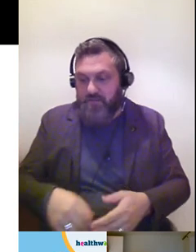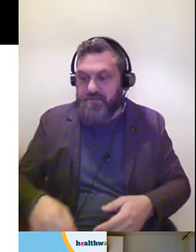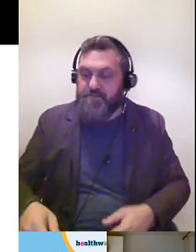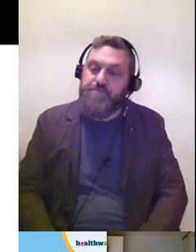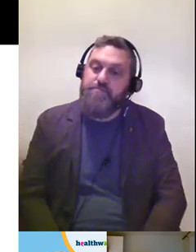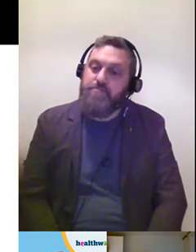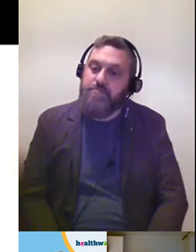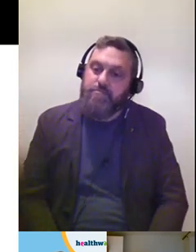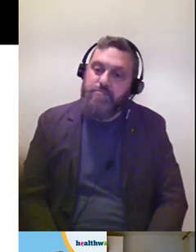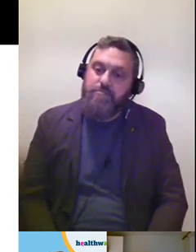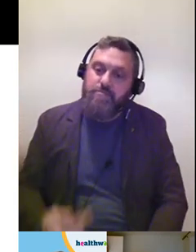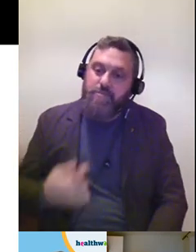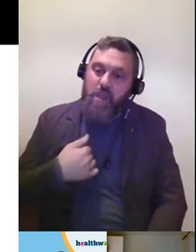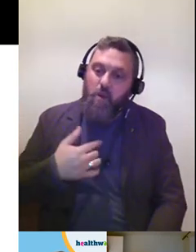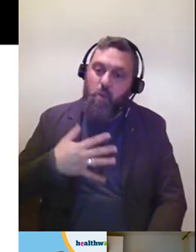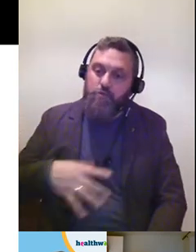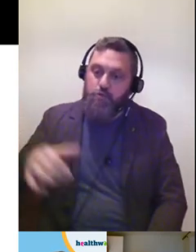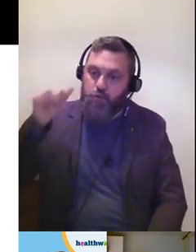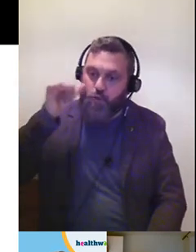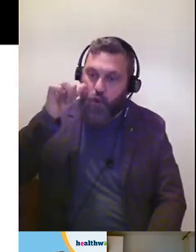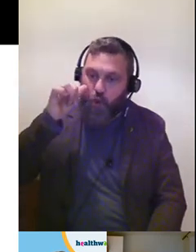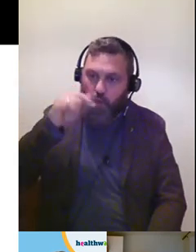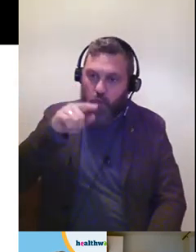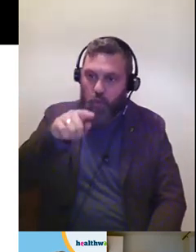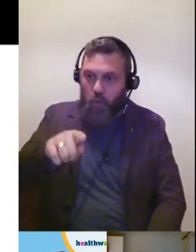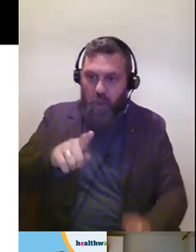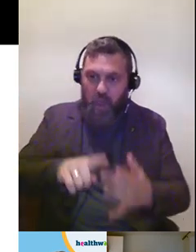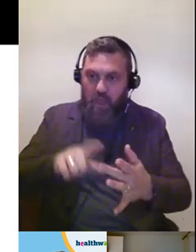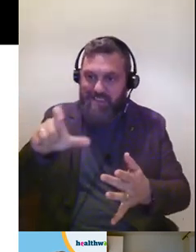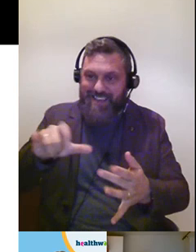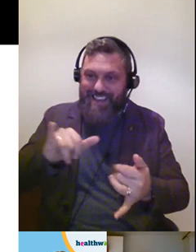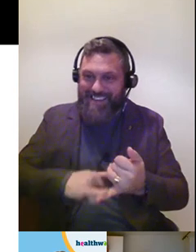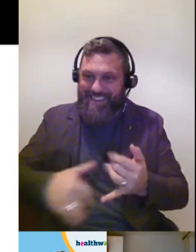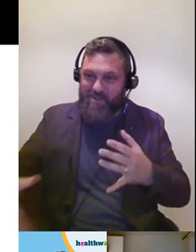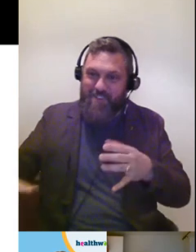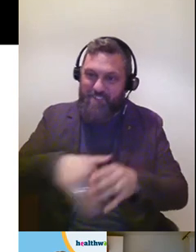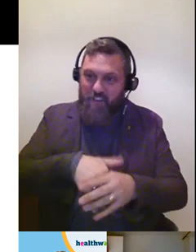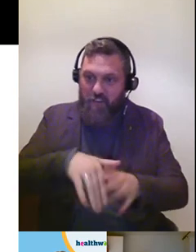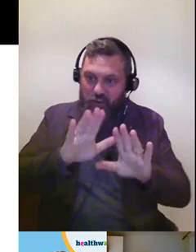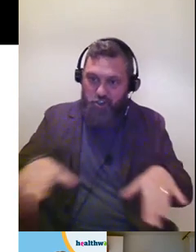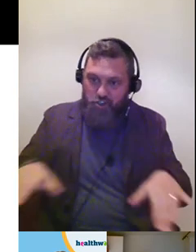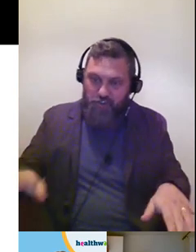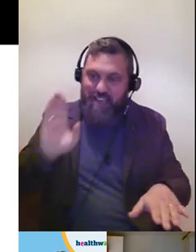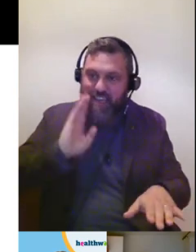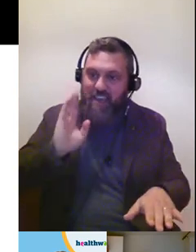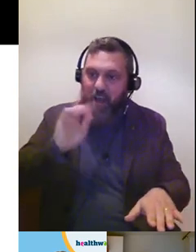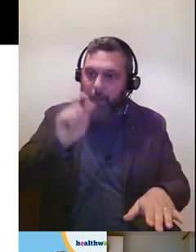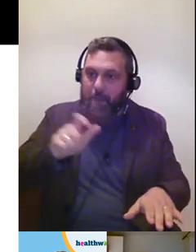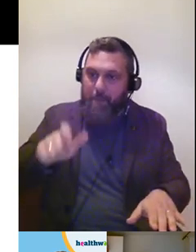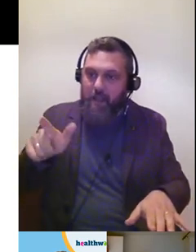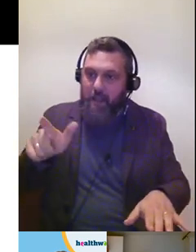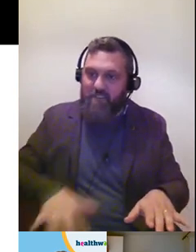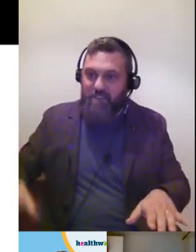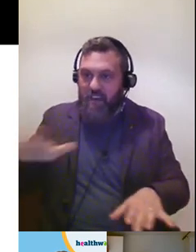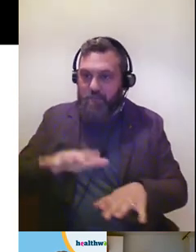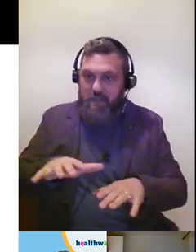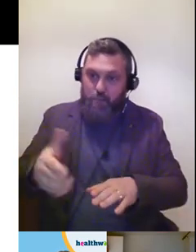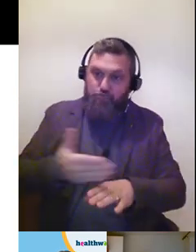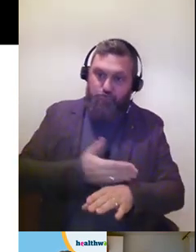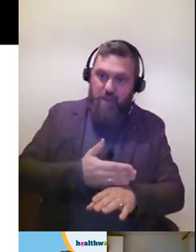So I would be interested to understand the scale of the ICS's ambition to involve children, young people and families, both pre and postnatally as